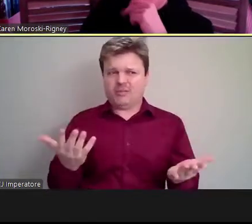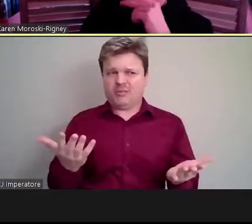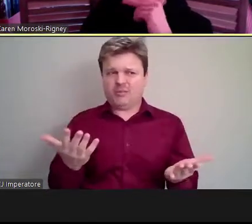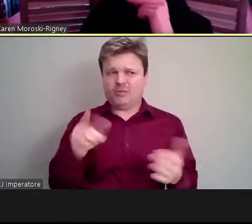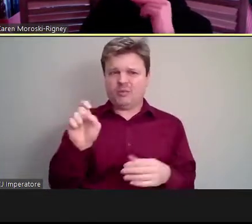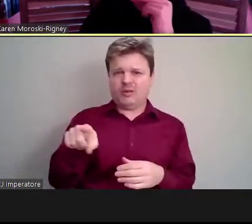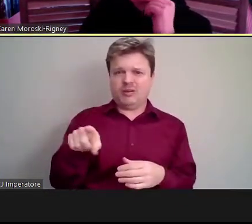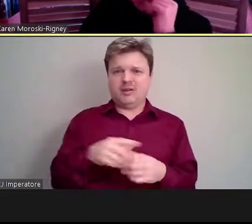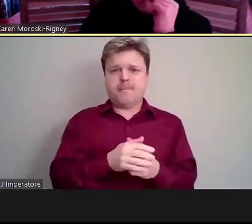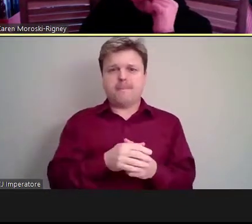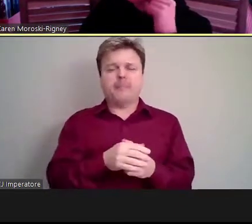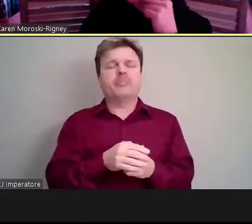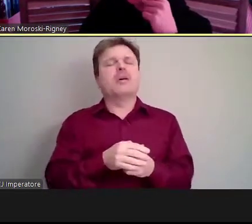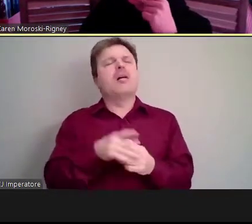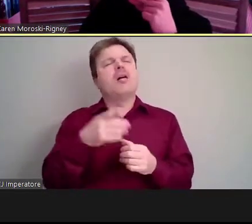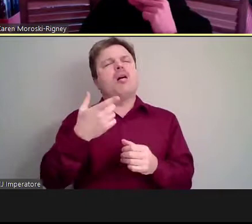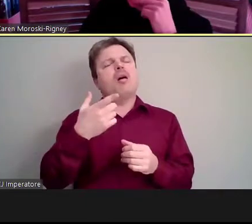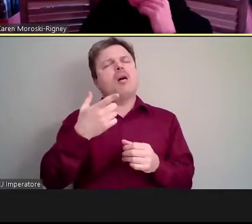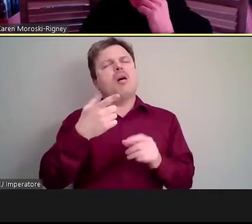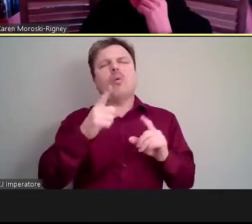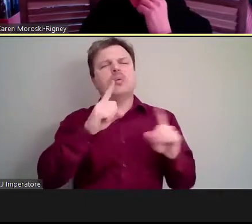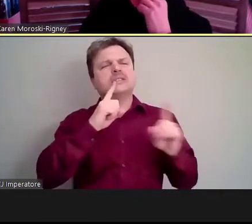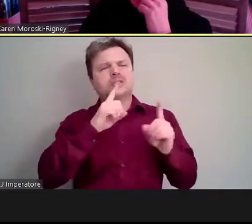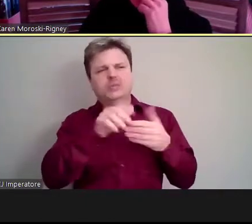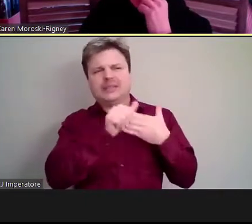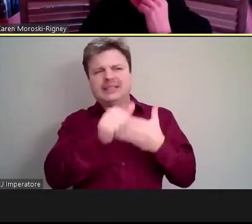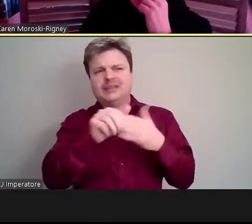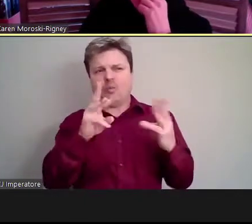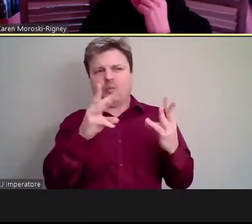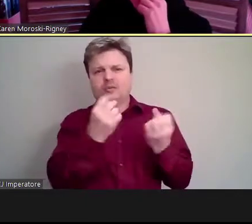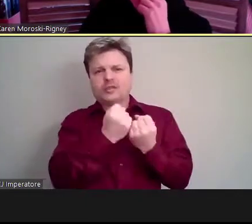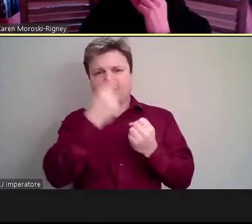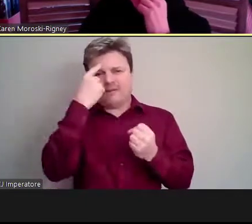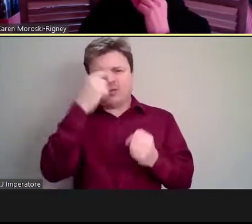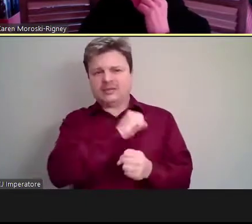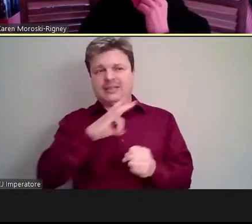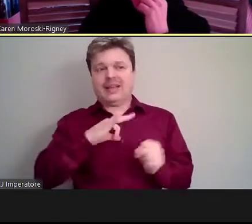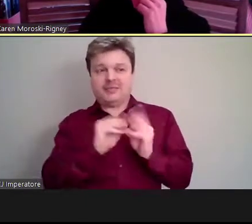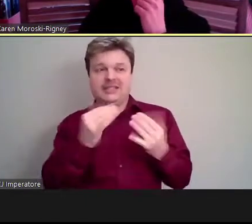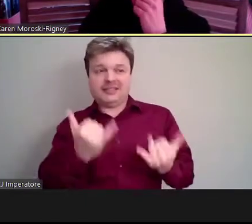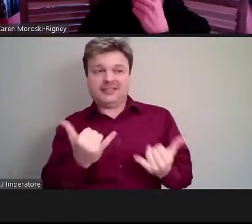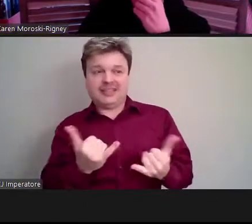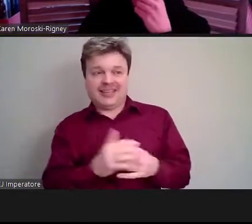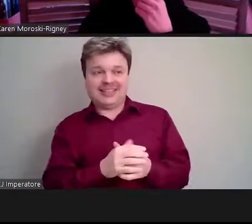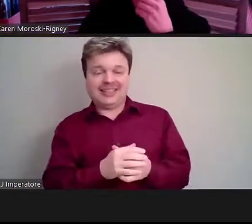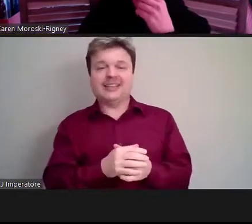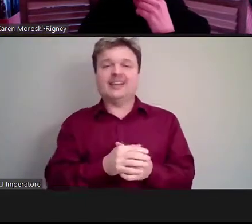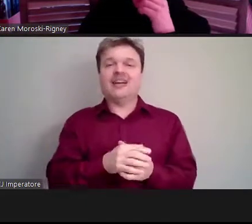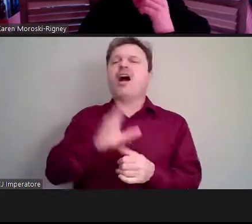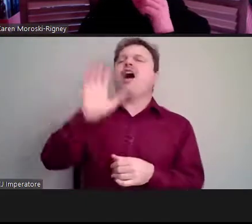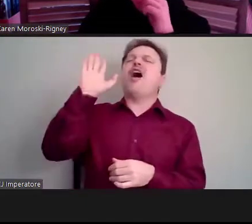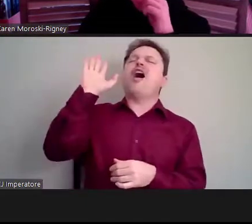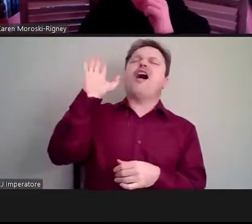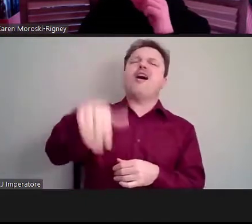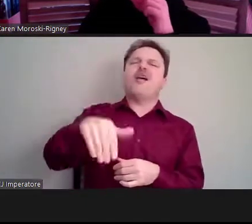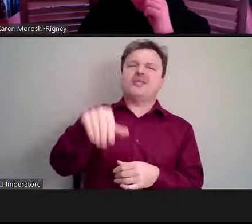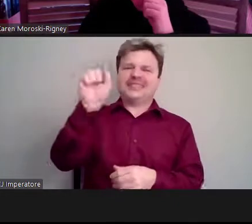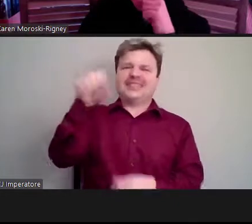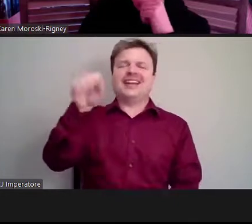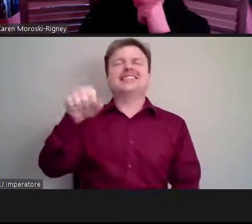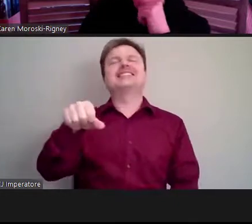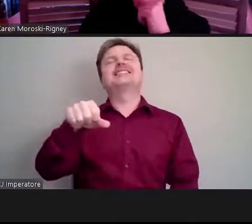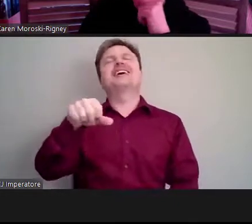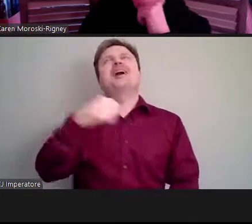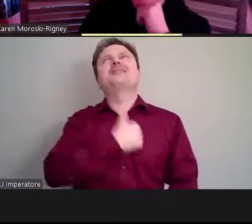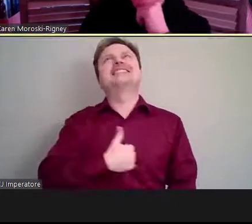We had discussed you leading a workshop for our staff meeting today. Oh, yes. Okay. So